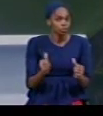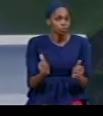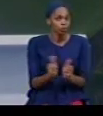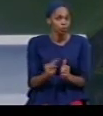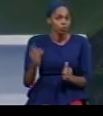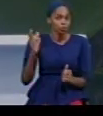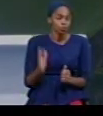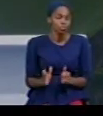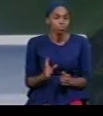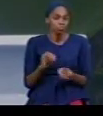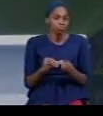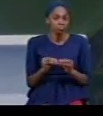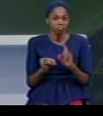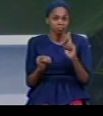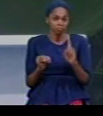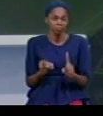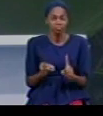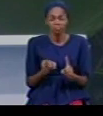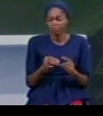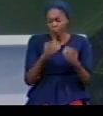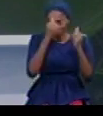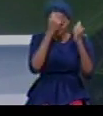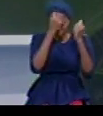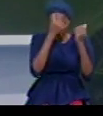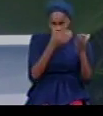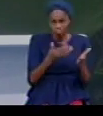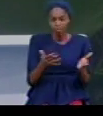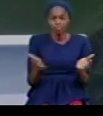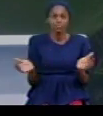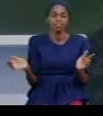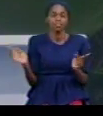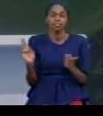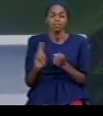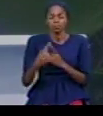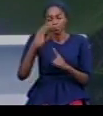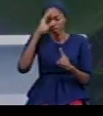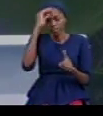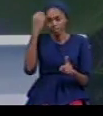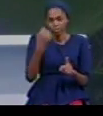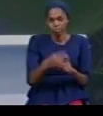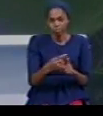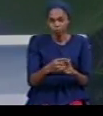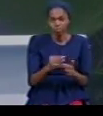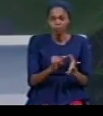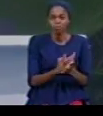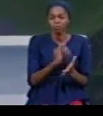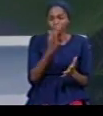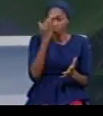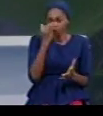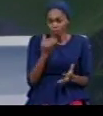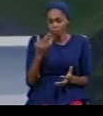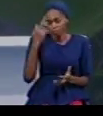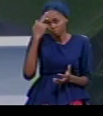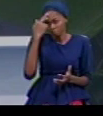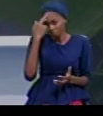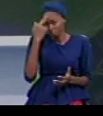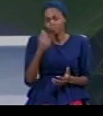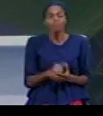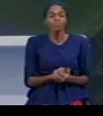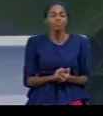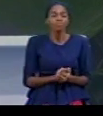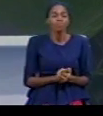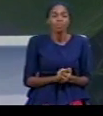word. That is the reason why on the 2nd